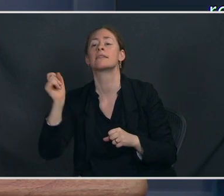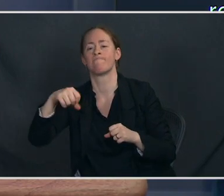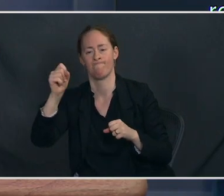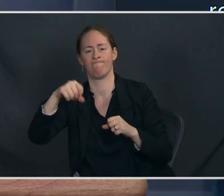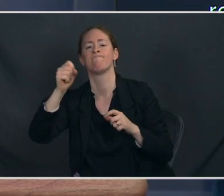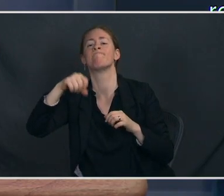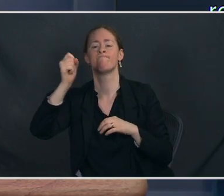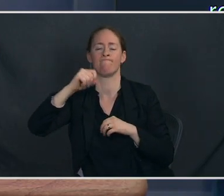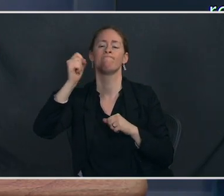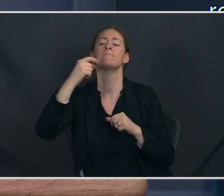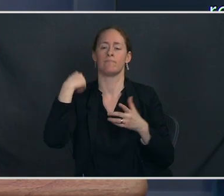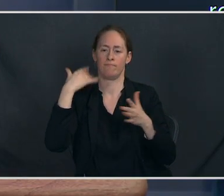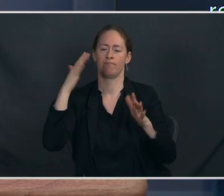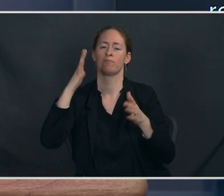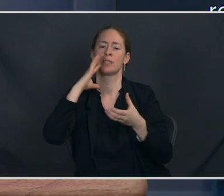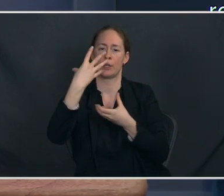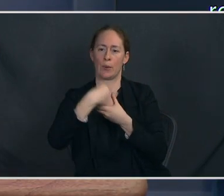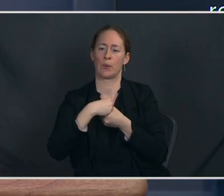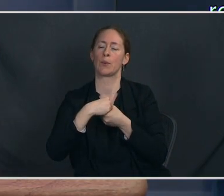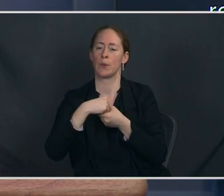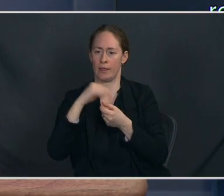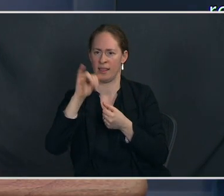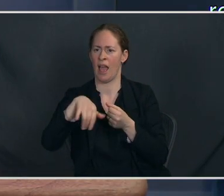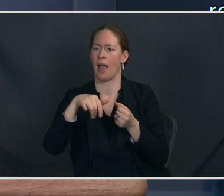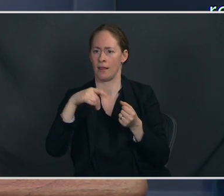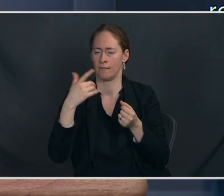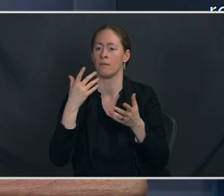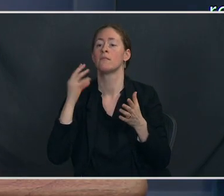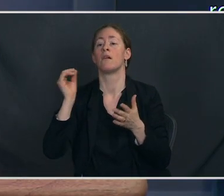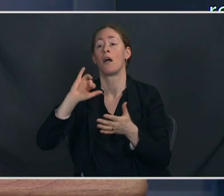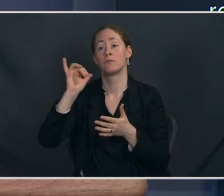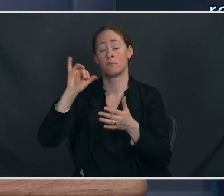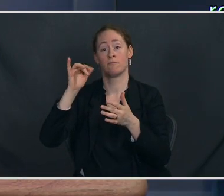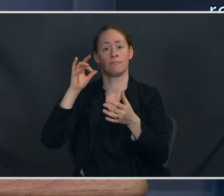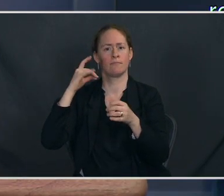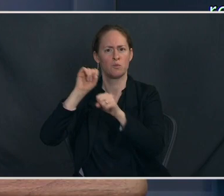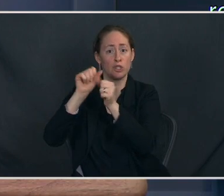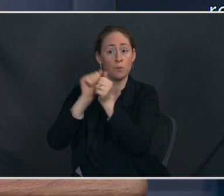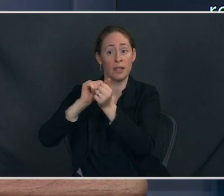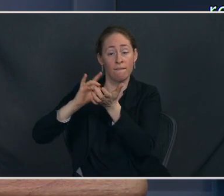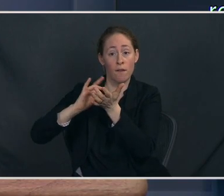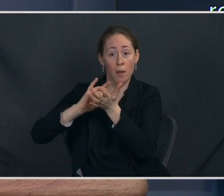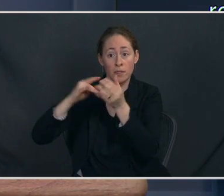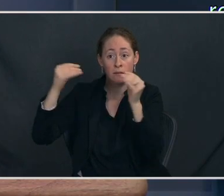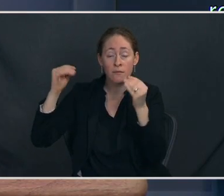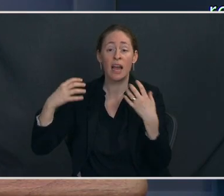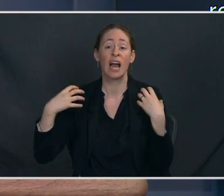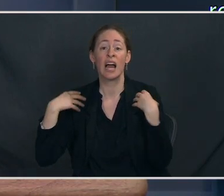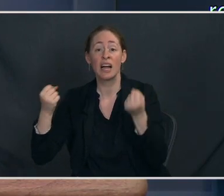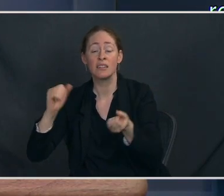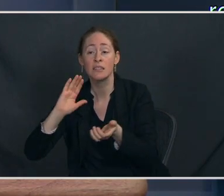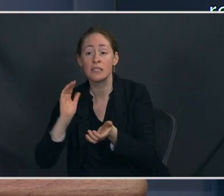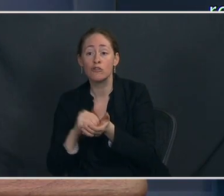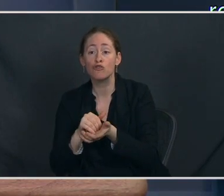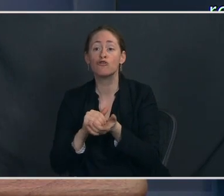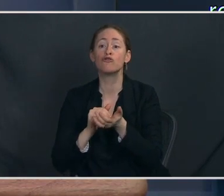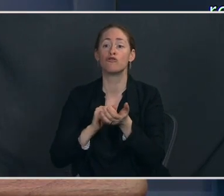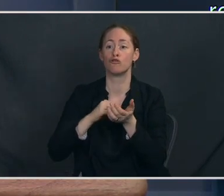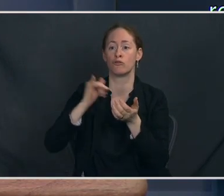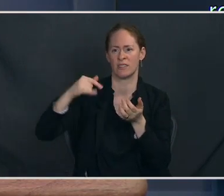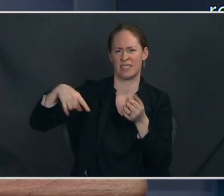part of it will be working with pharmacies and working with health centers in communities so that communities